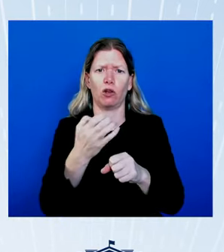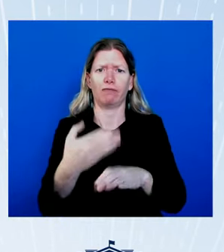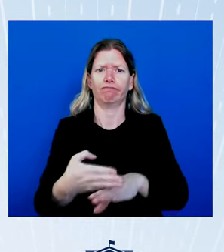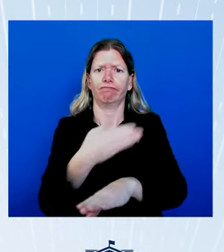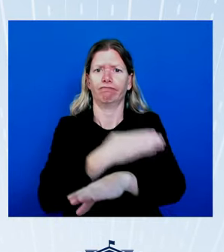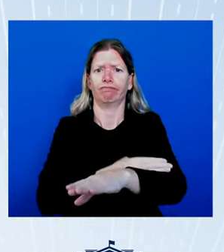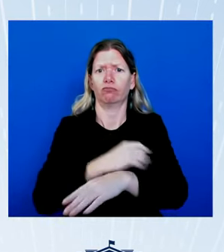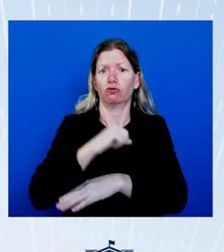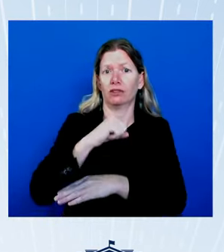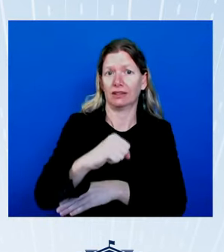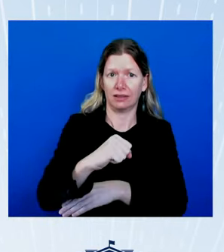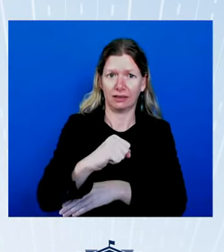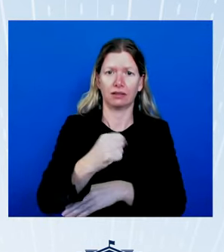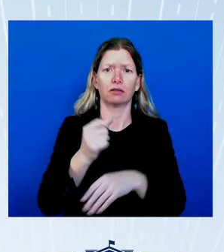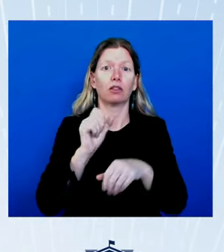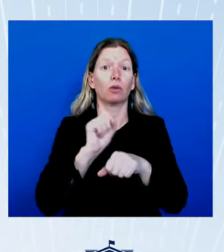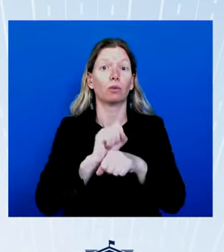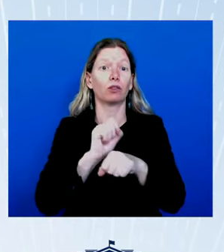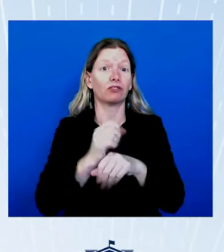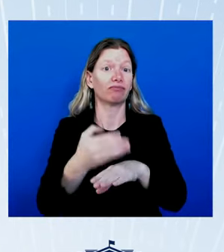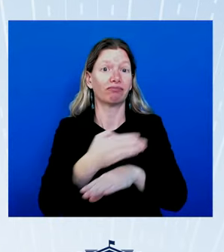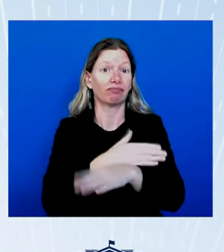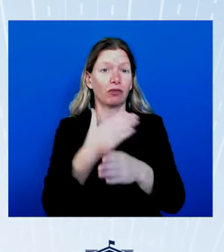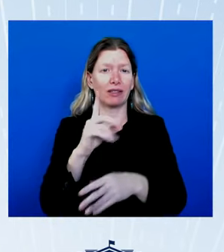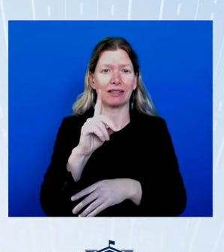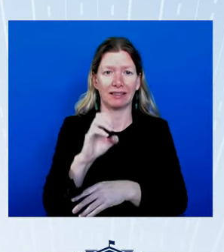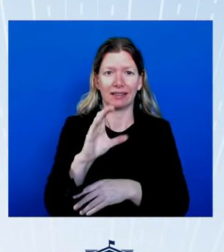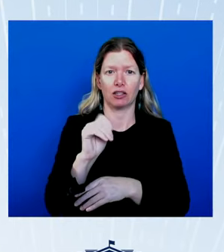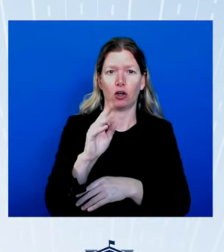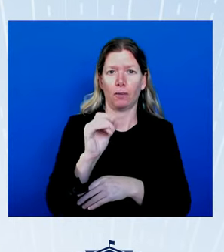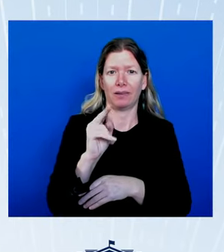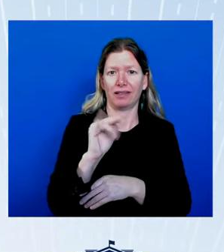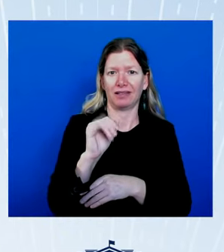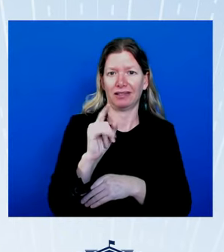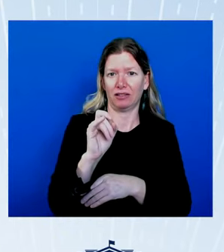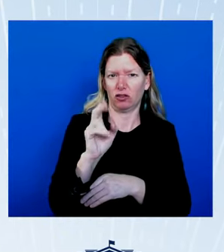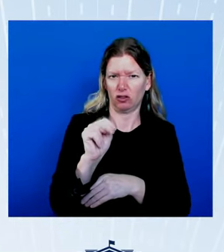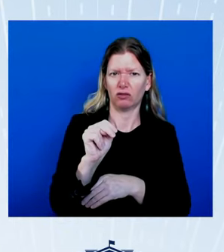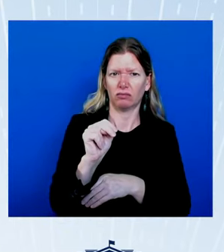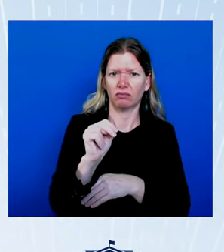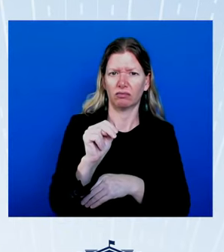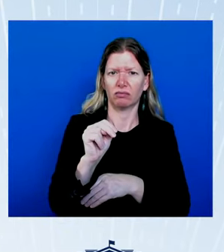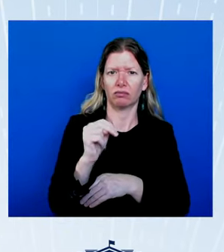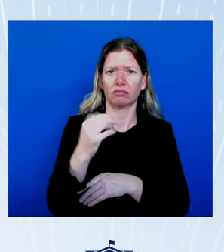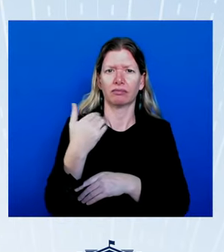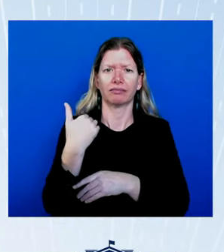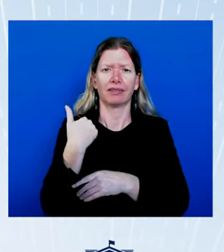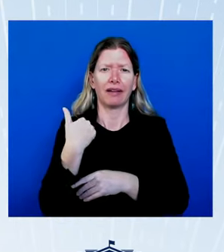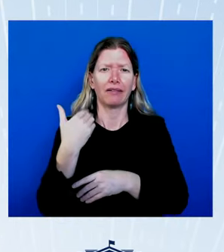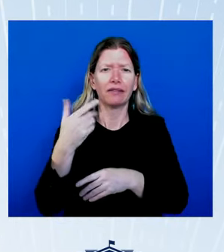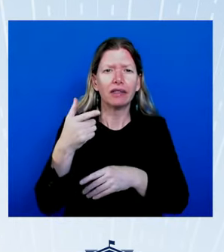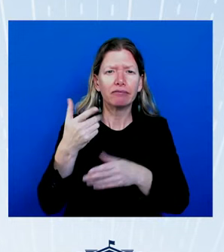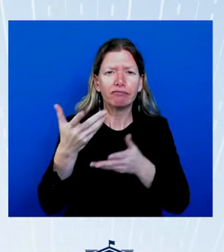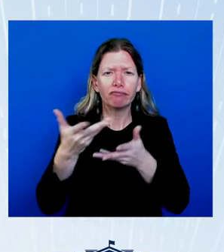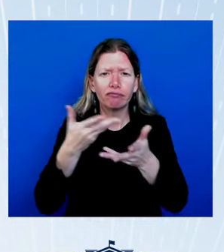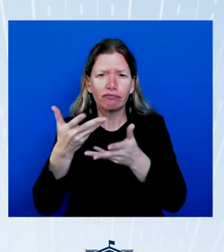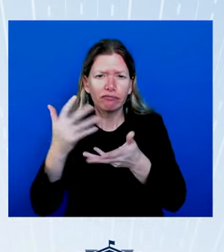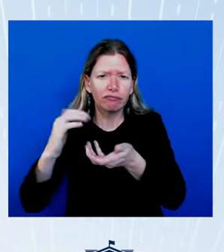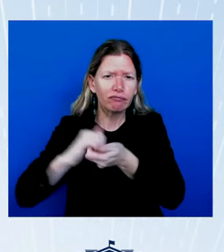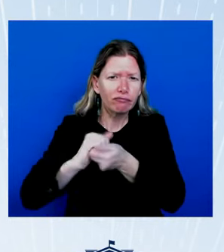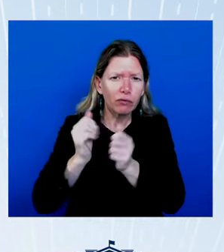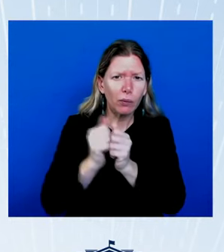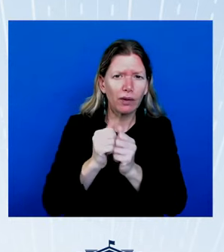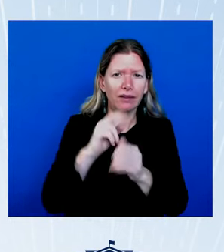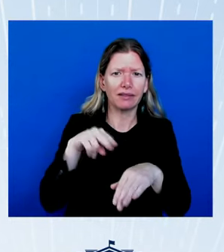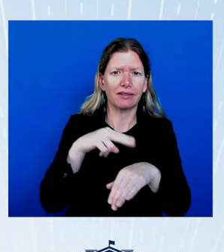Academy of Medicine, which has a climate collaborative, and I co-chair that, to work on exactly the same type of issues. Other products